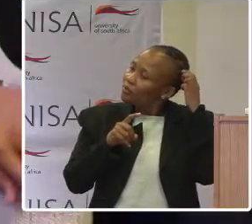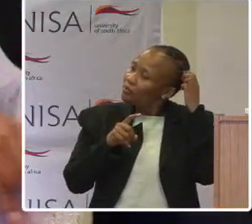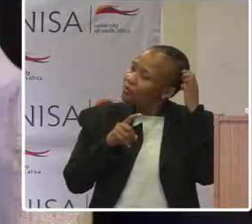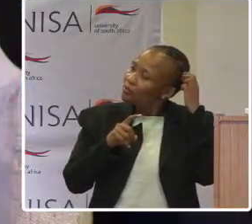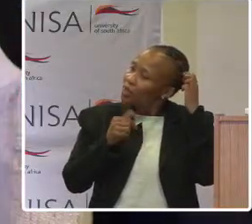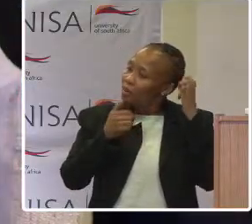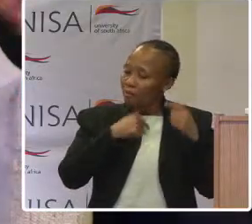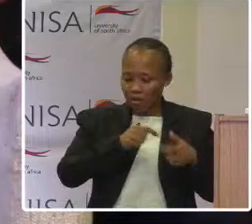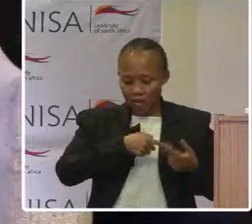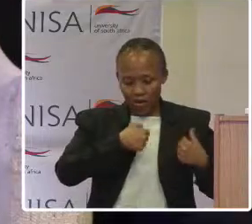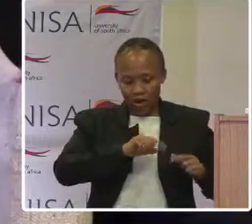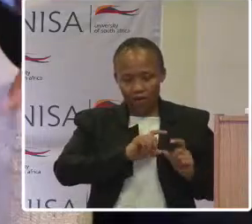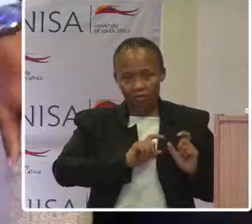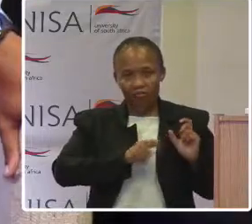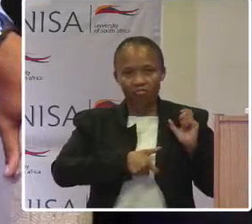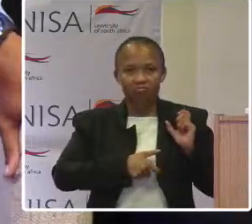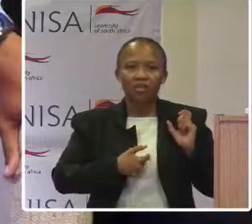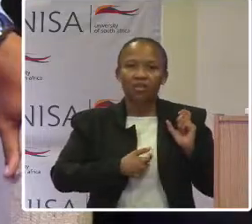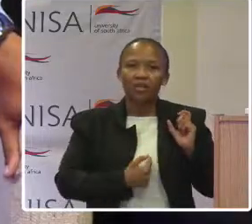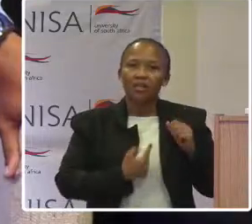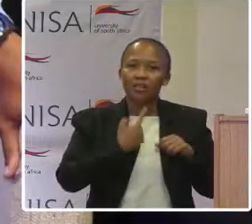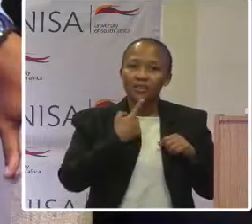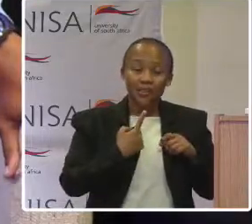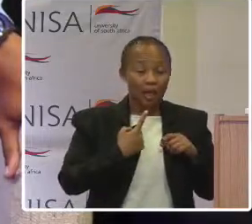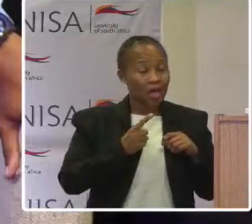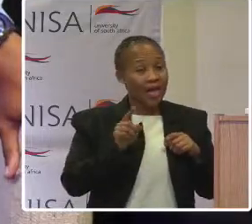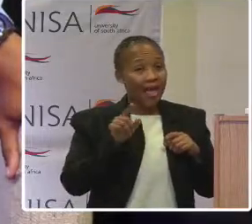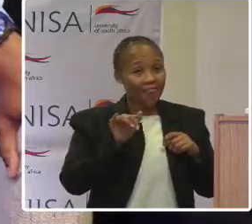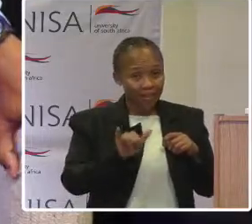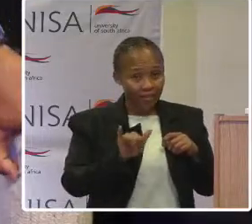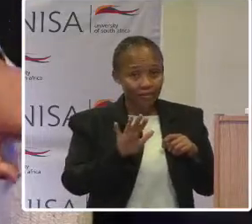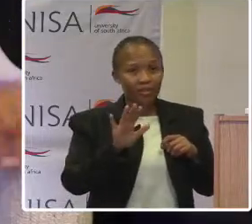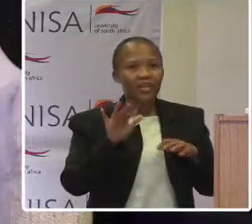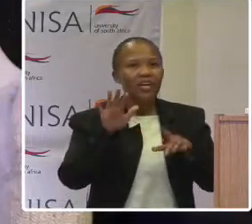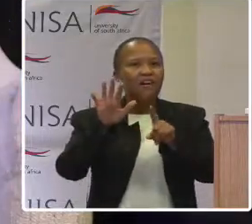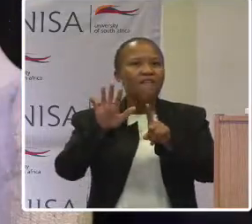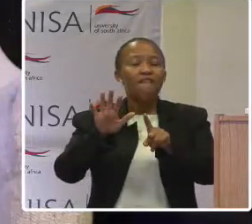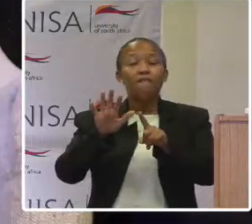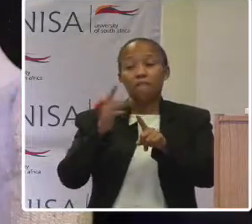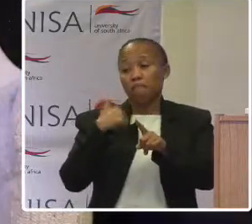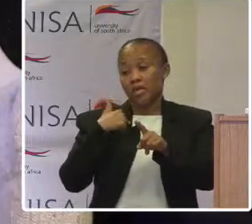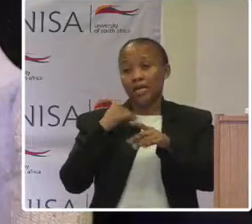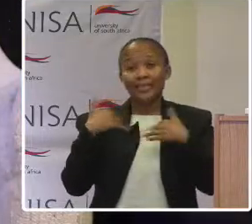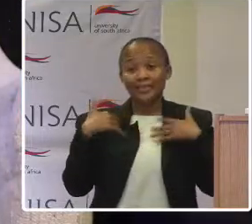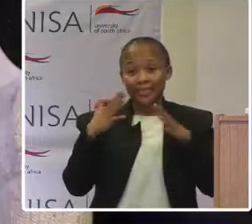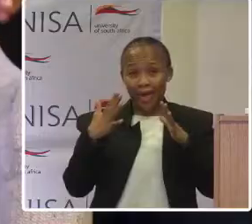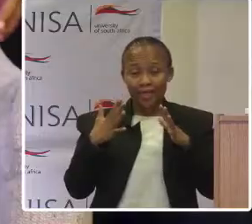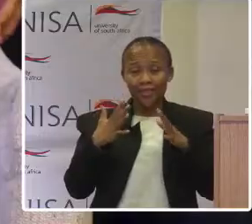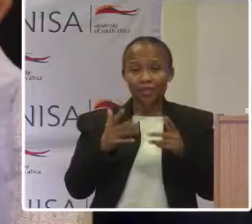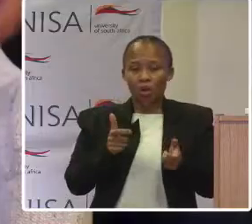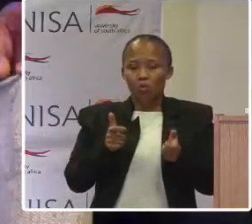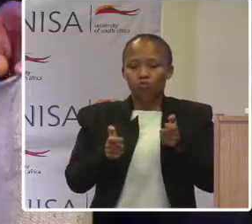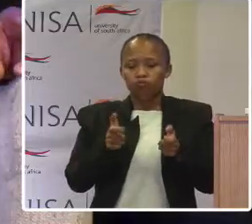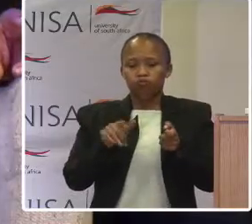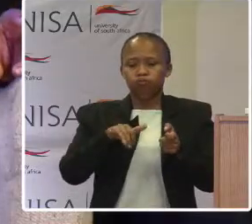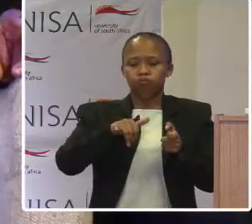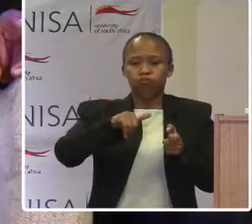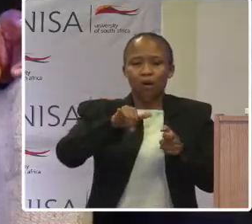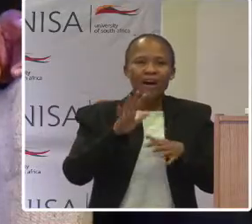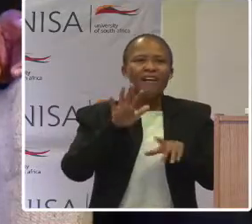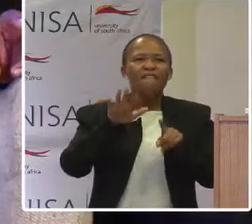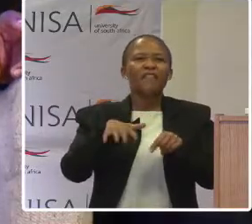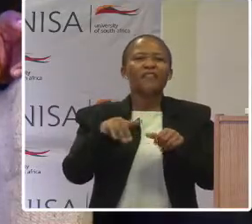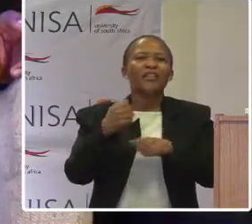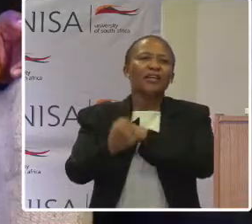because I was affected. I started flying 15 years ago, and that time there was an airline called